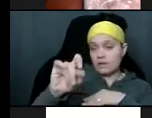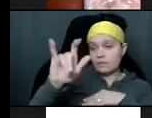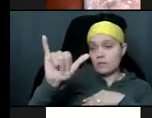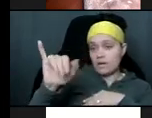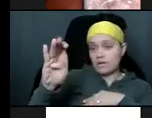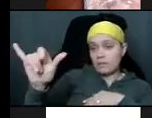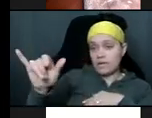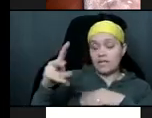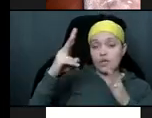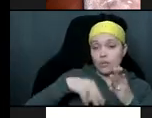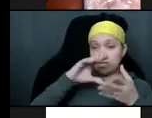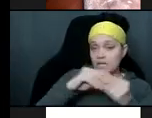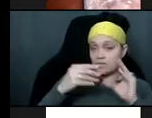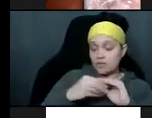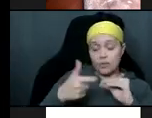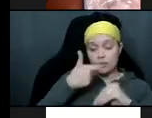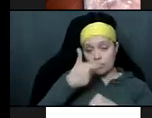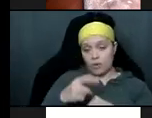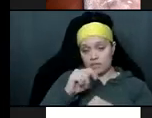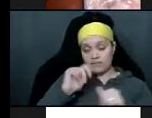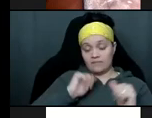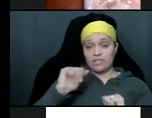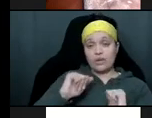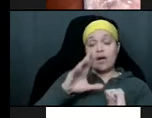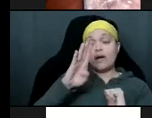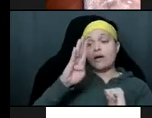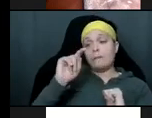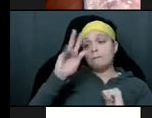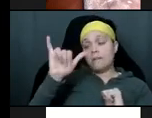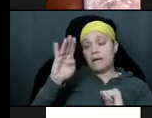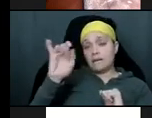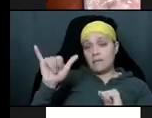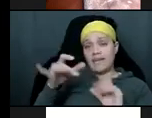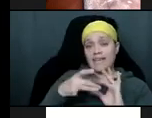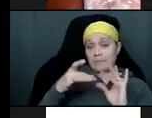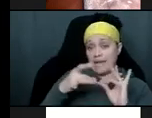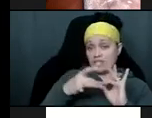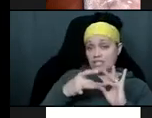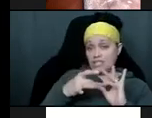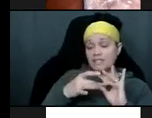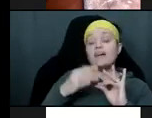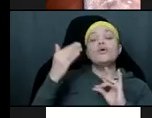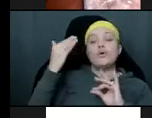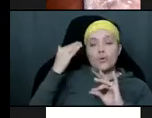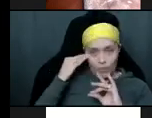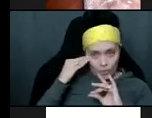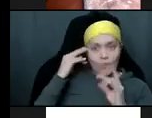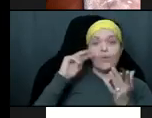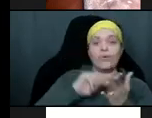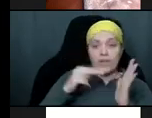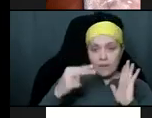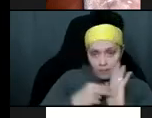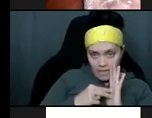you're reading a story, you're watching a TV show, and Botany Bay is mentioned, know that it